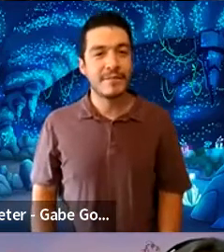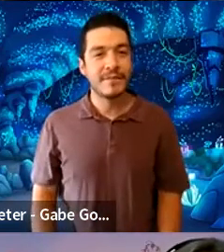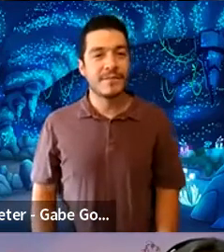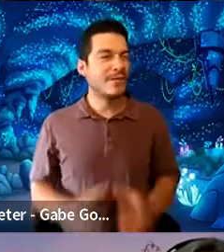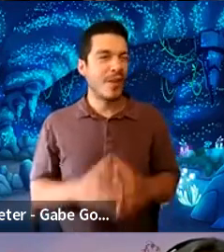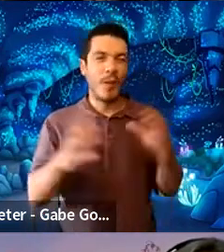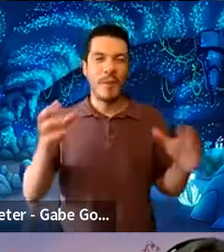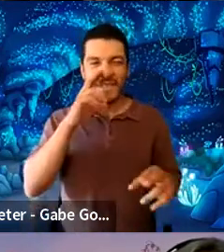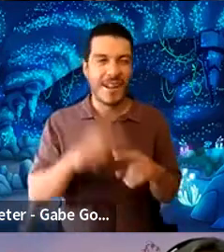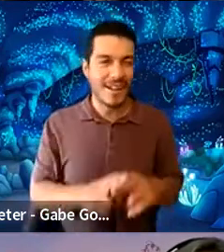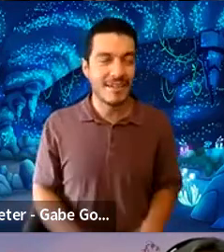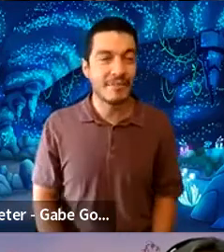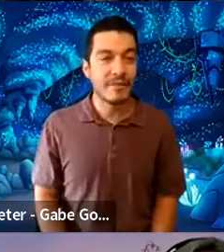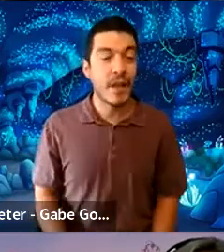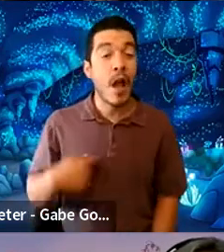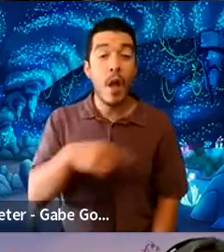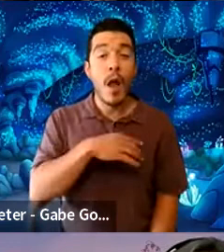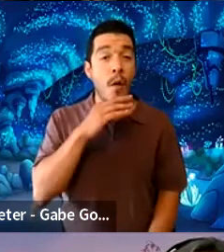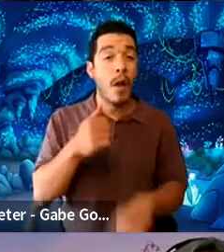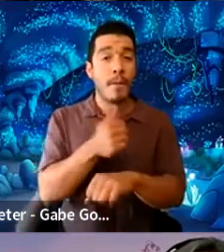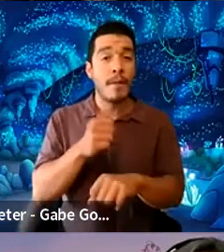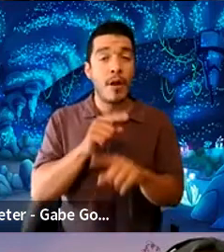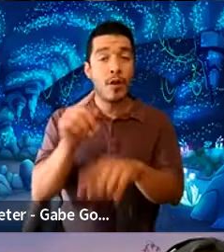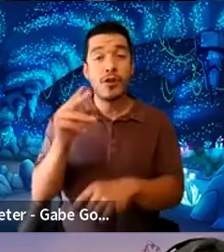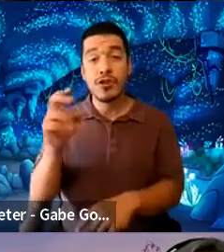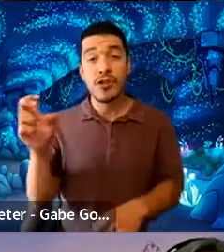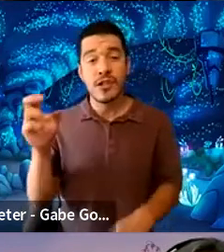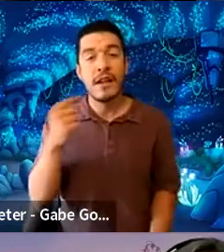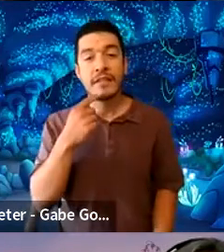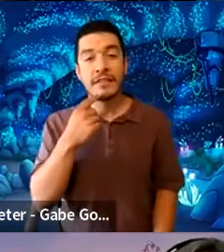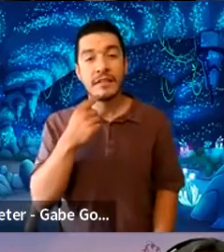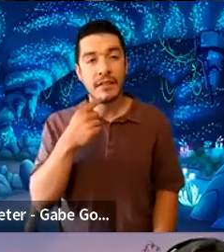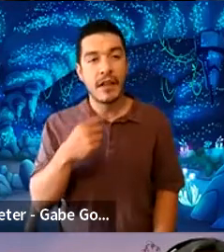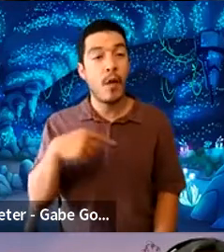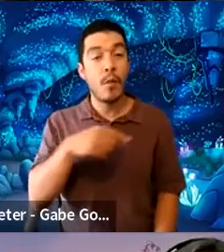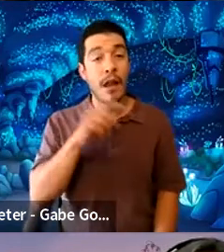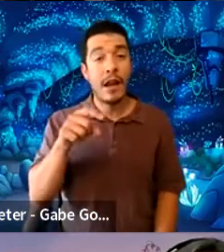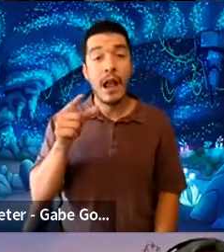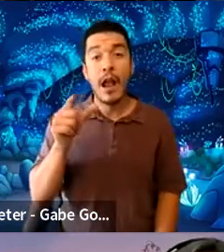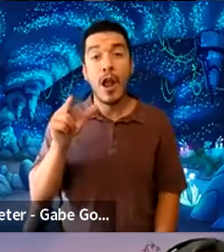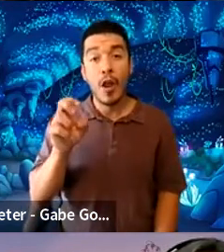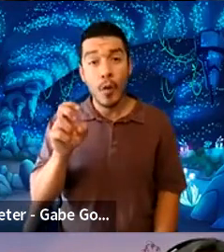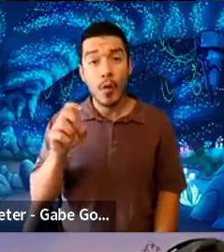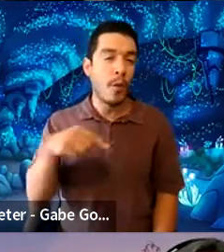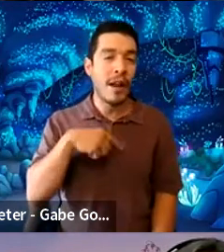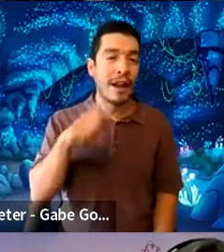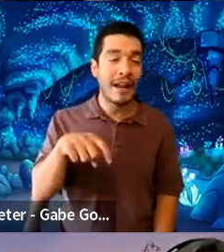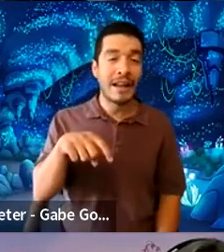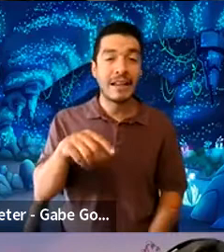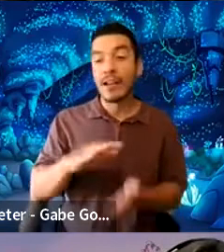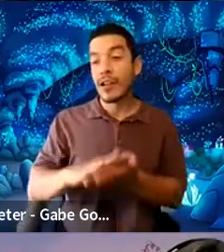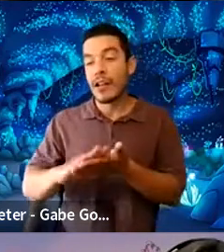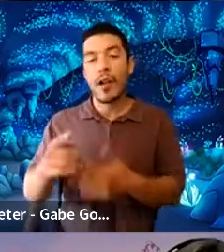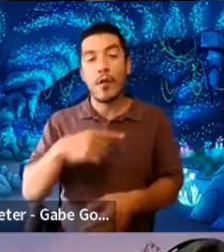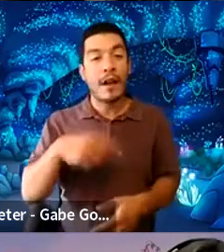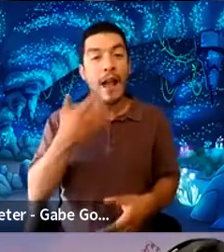so much fun. We would basically go to Chee and say like, we need glue. We need a vacuum cleaner. We need a hot